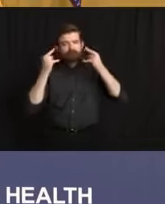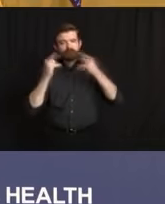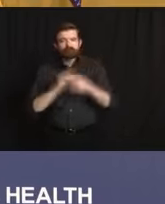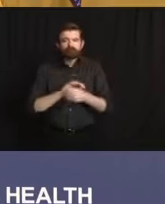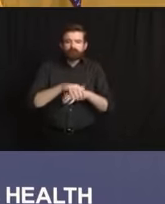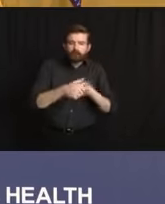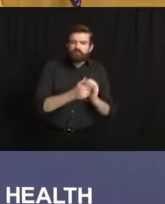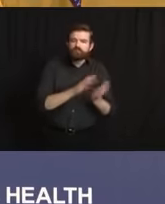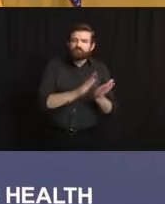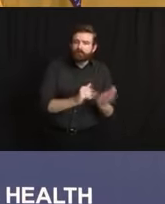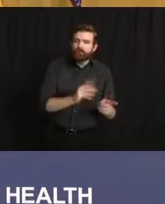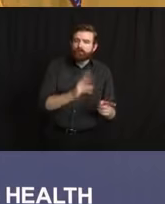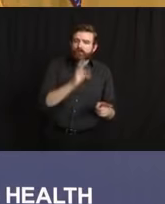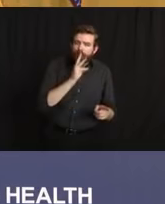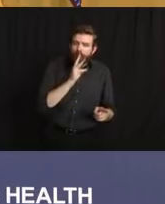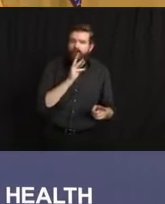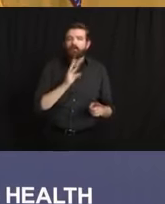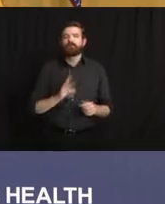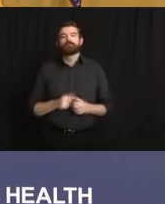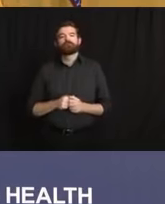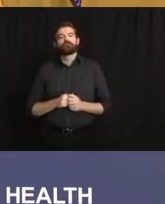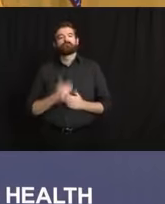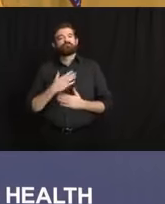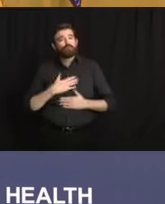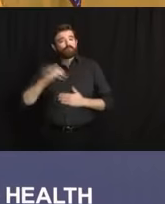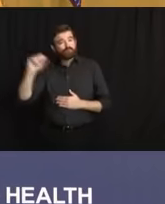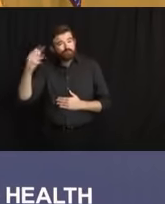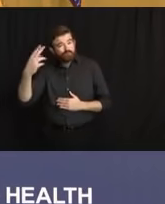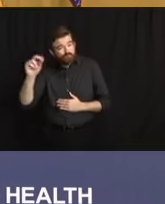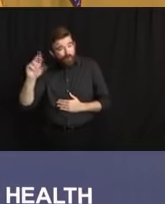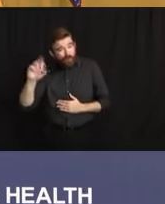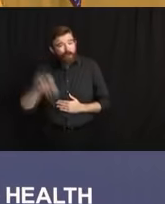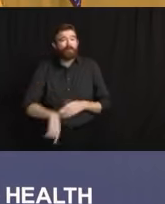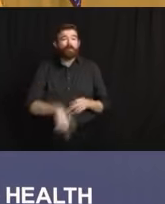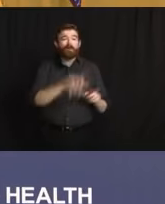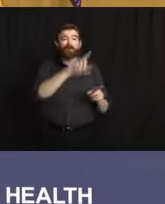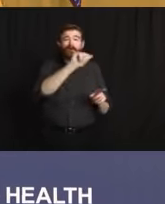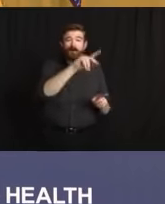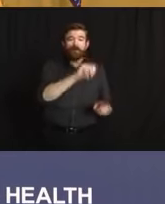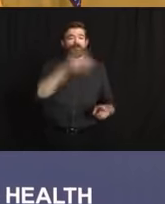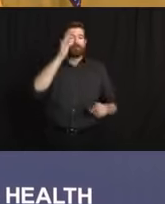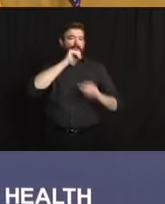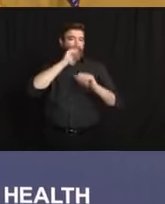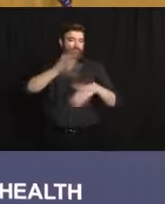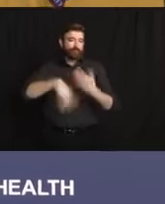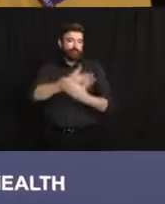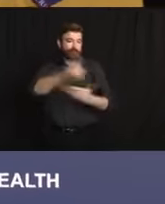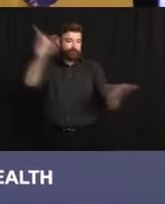Enjoy the shore or our lakes or wherever you may be, and God bless all the dads out there. Happy Father's Day.